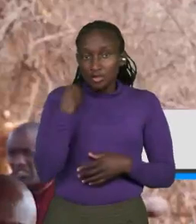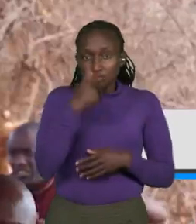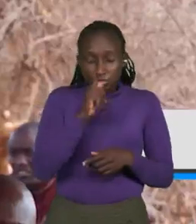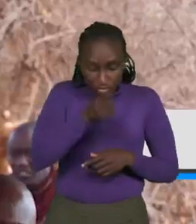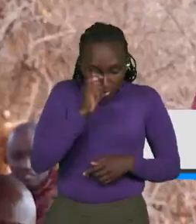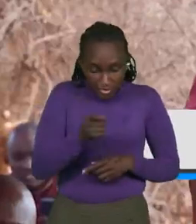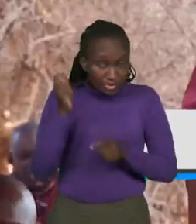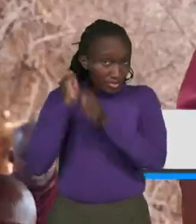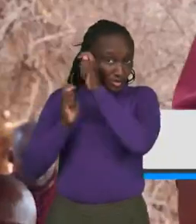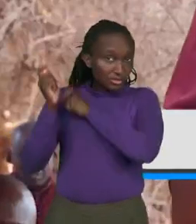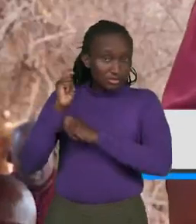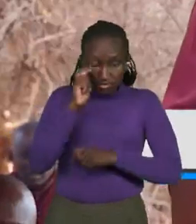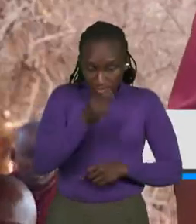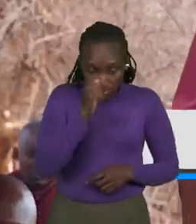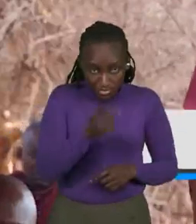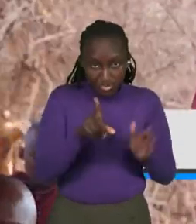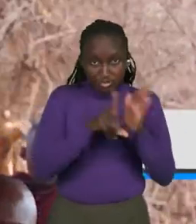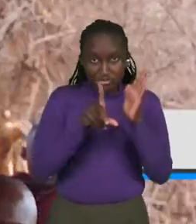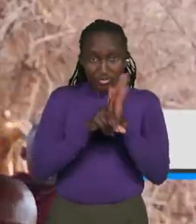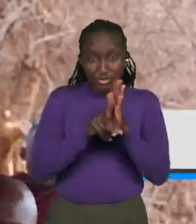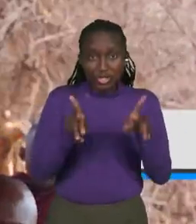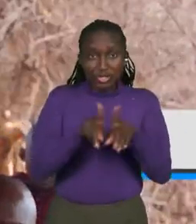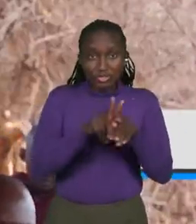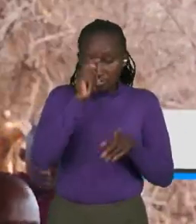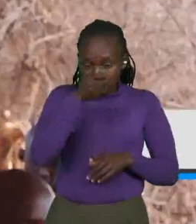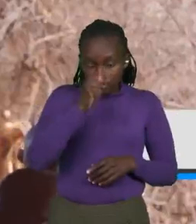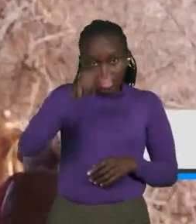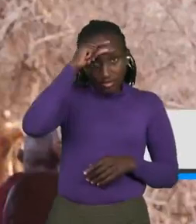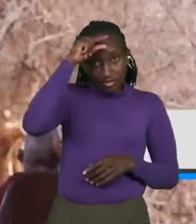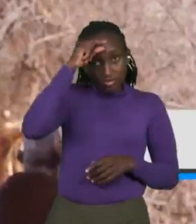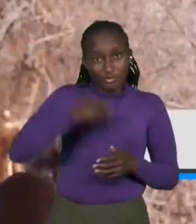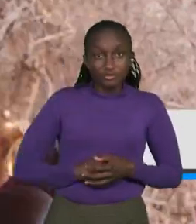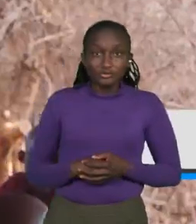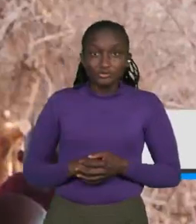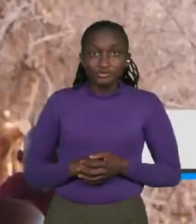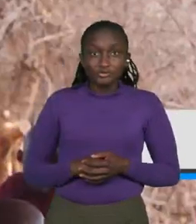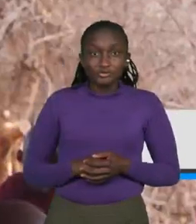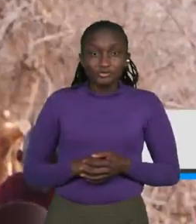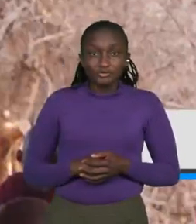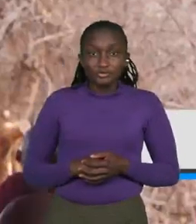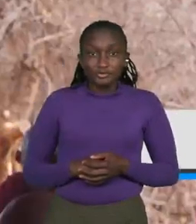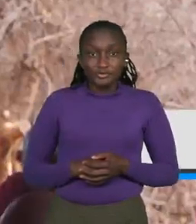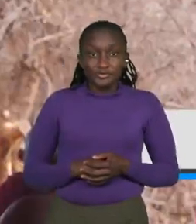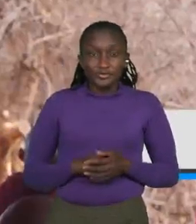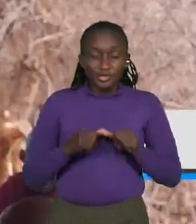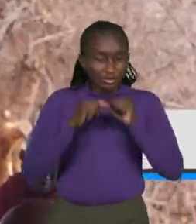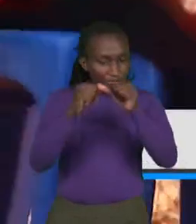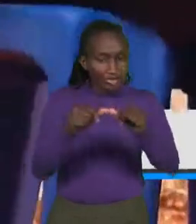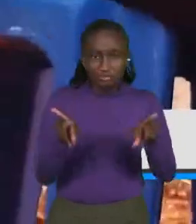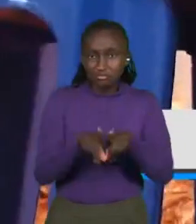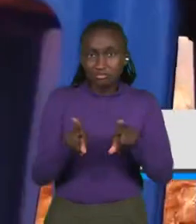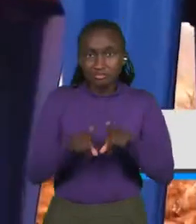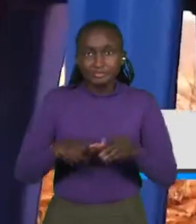tamaduni, mnaheshimu sheria na pia mnaheshimu serikali. Kwa hivyo muendelee hivyo hivyo.